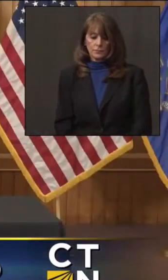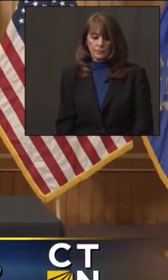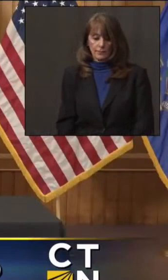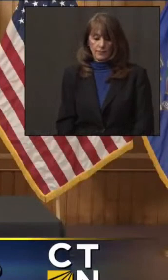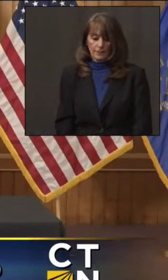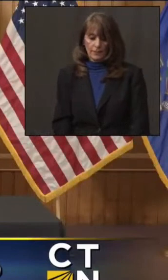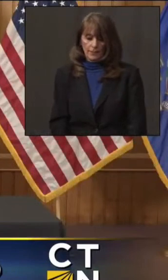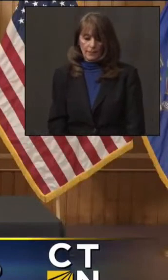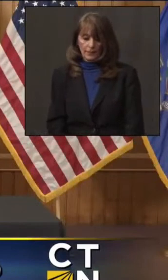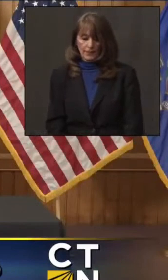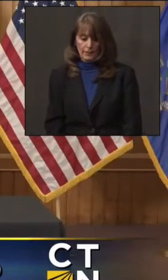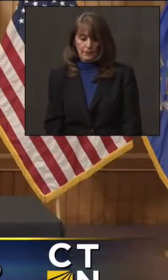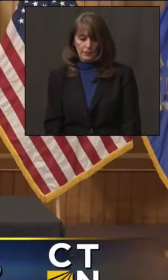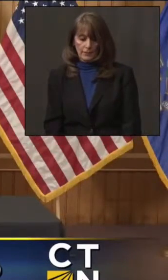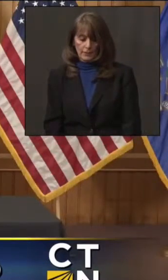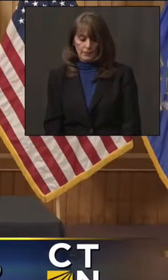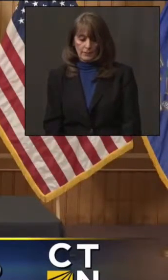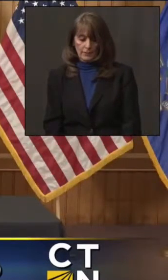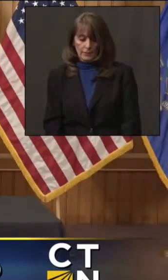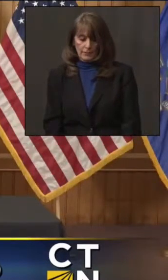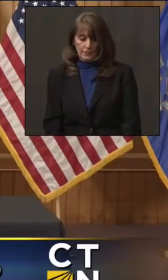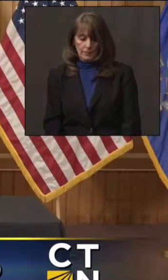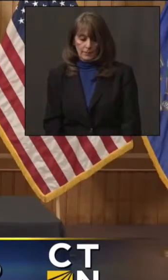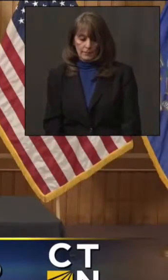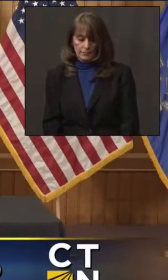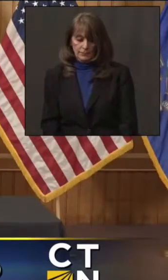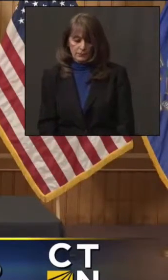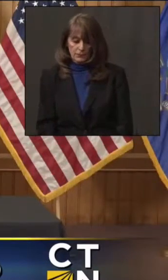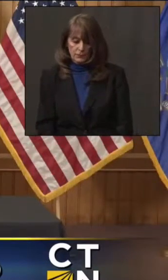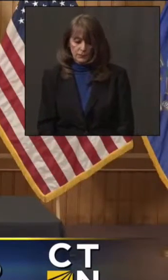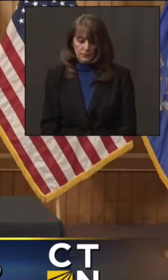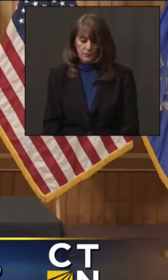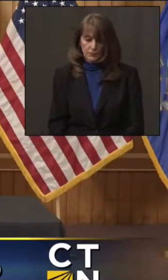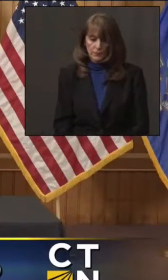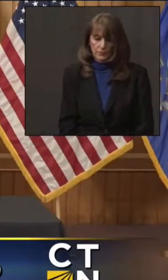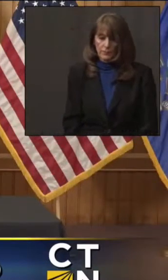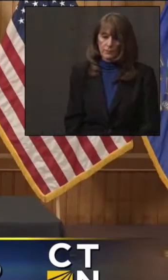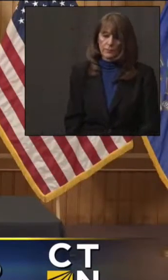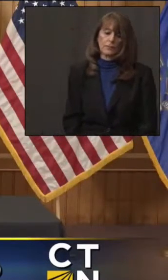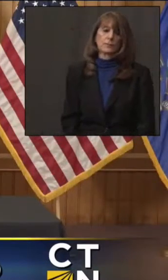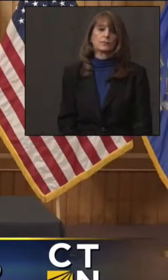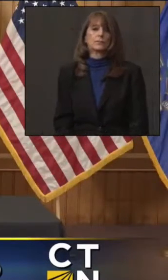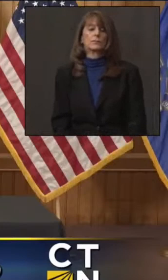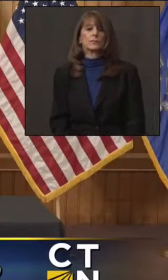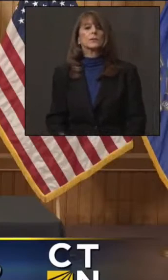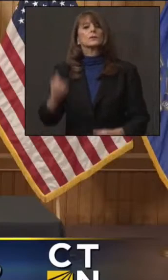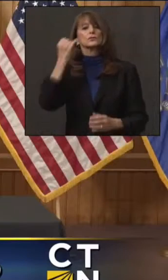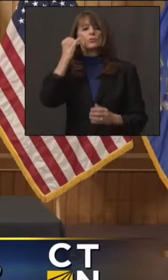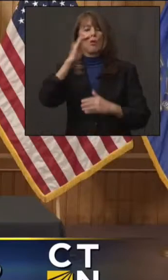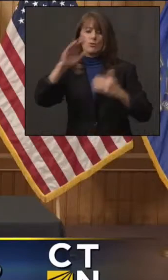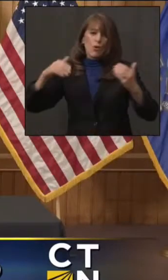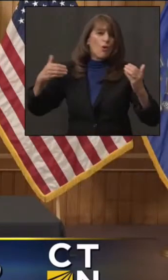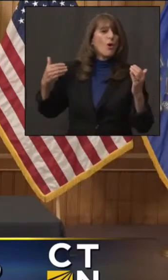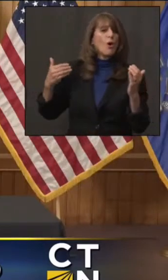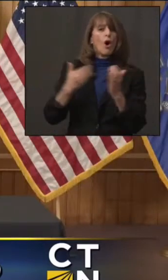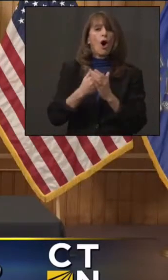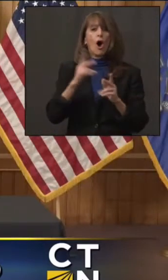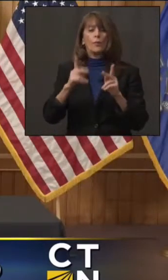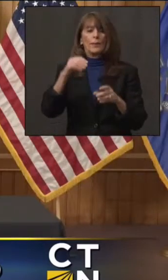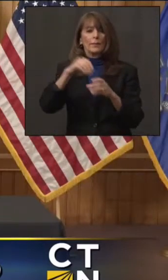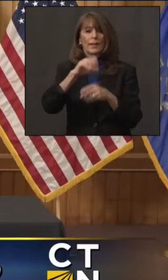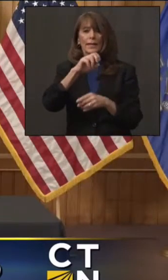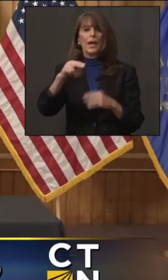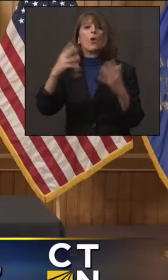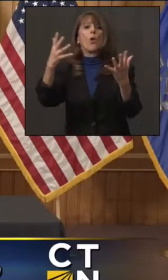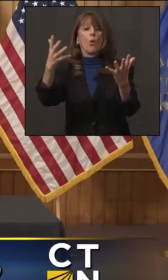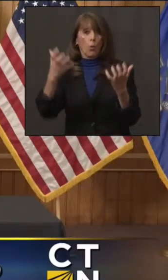How long will it take to complete vaccinations of everybody in Connecticut who wants to get vaccinated? The